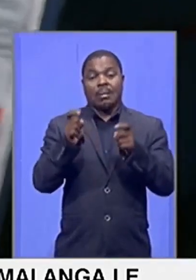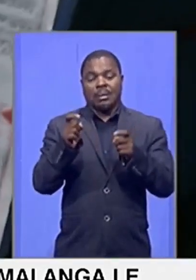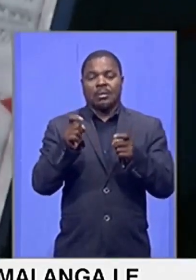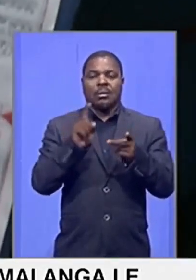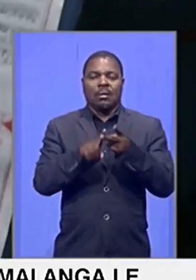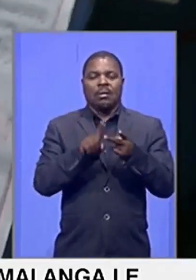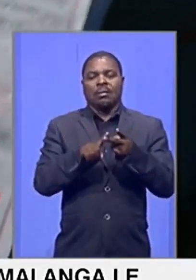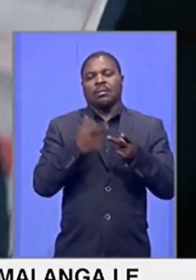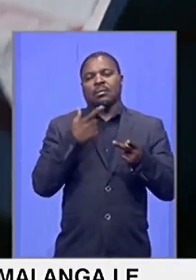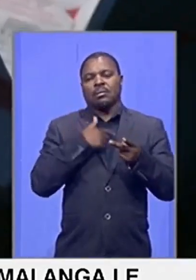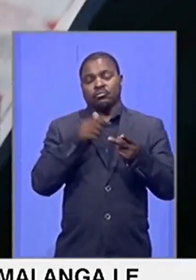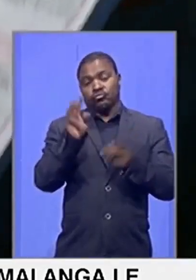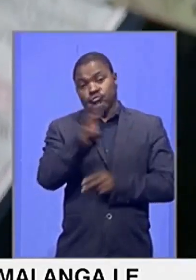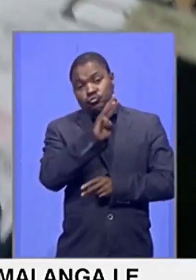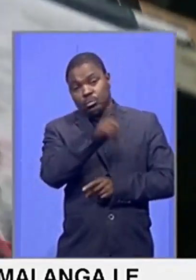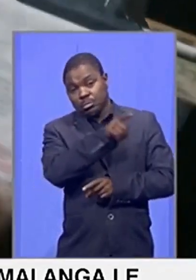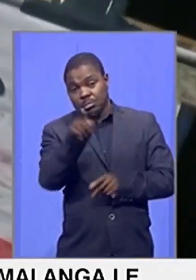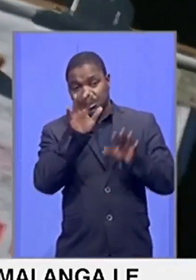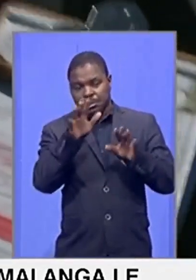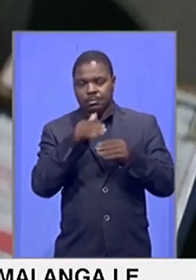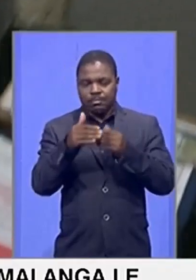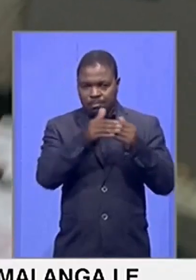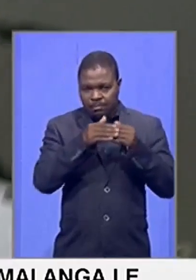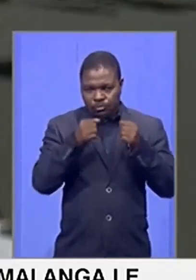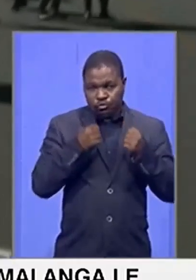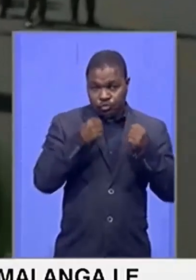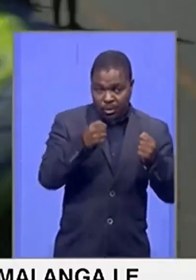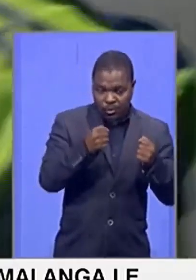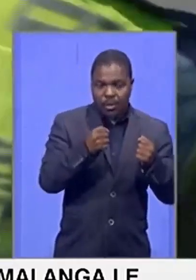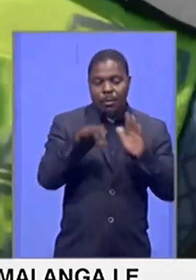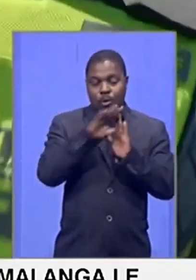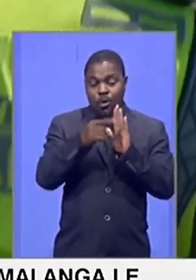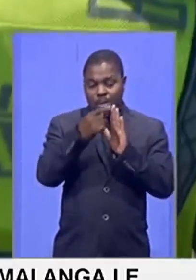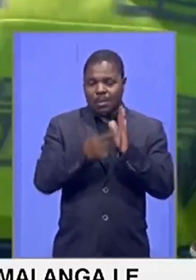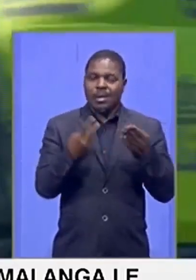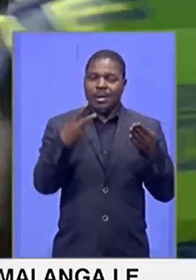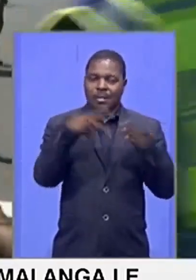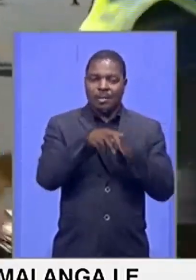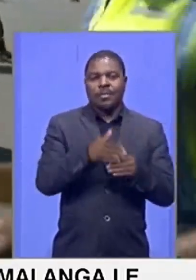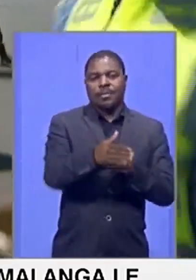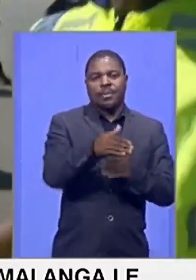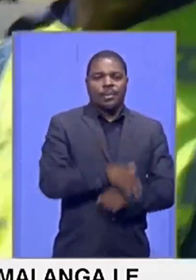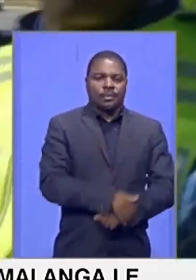kenyeletsang ho kgothaletsa bakganni hore ba kganne ka kelo-hloko e tla kengwa tshebetsong.